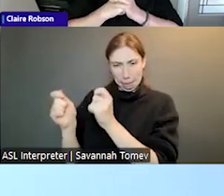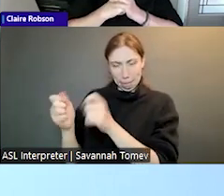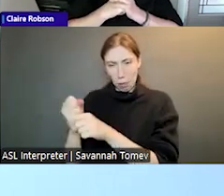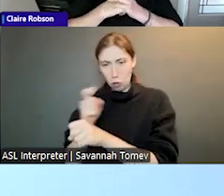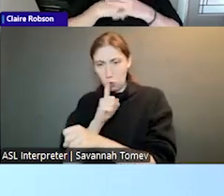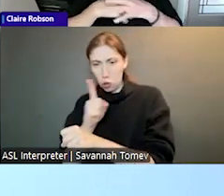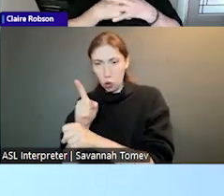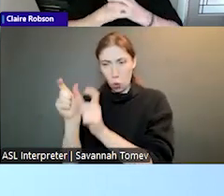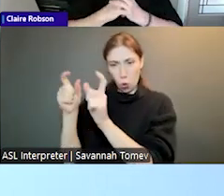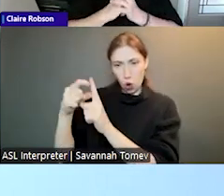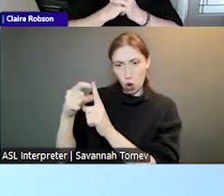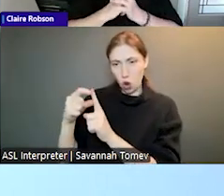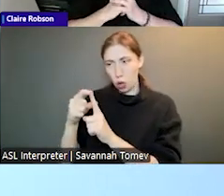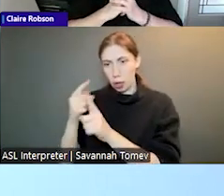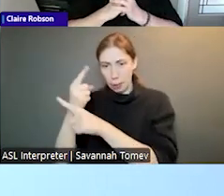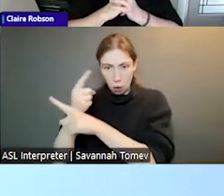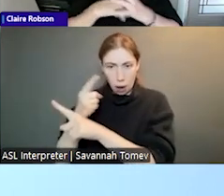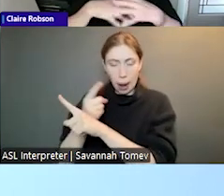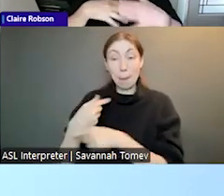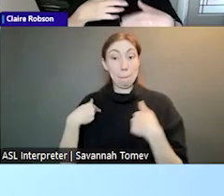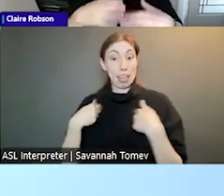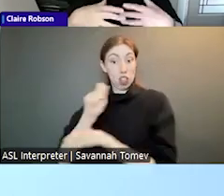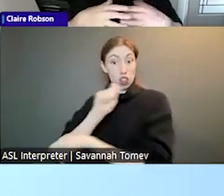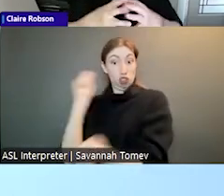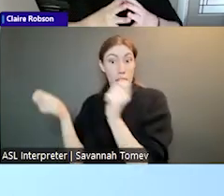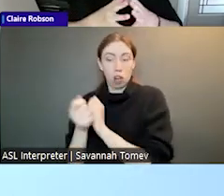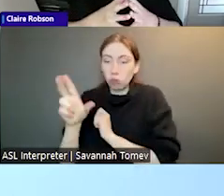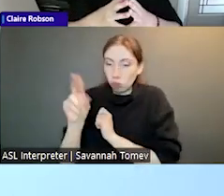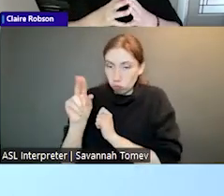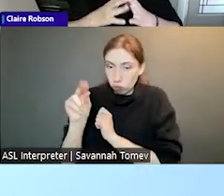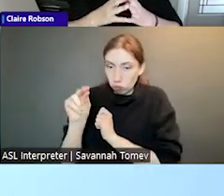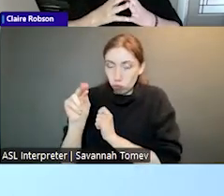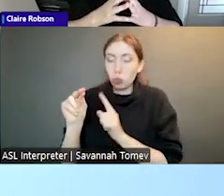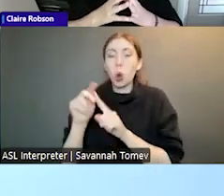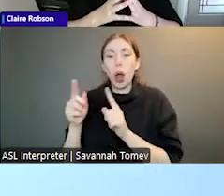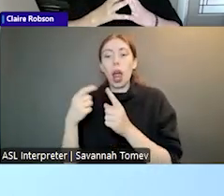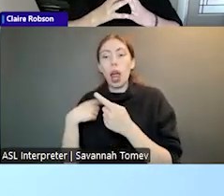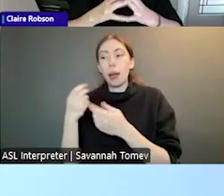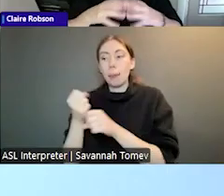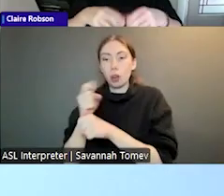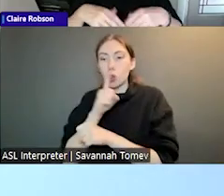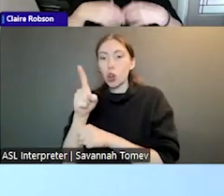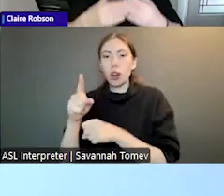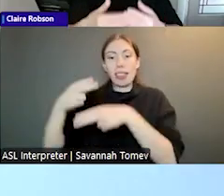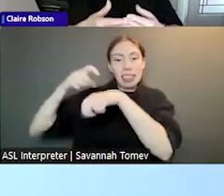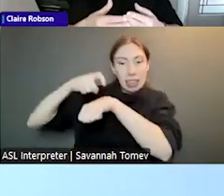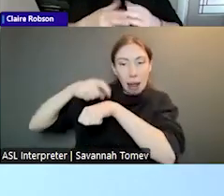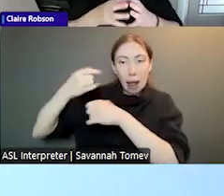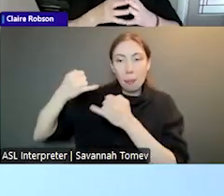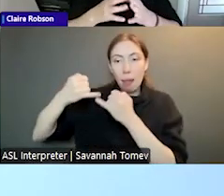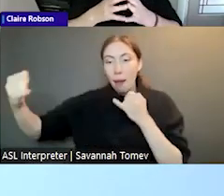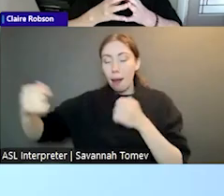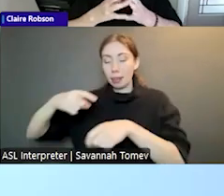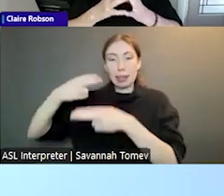many words. I took out repetitions. I organized the narratives chronologically, and then I